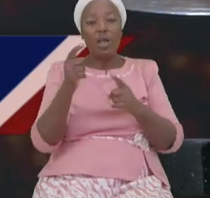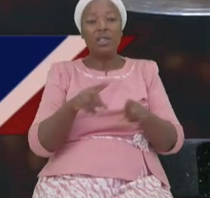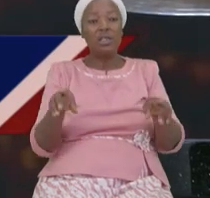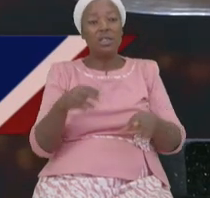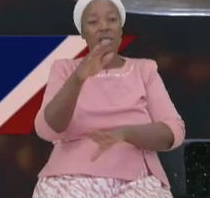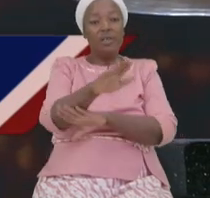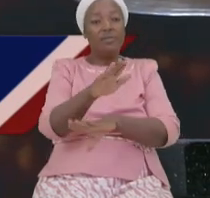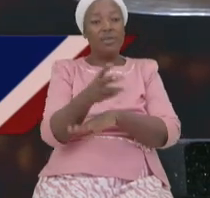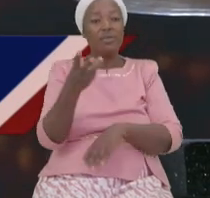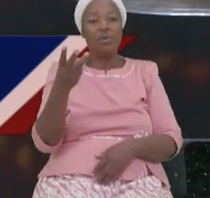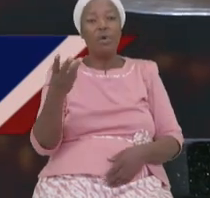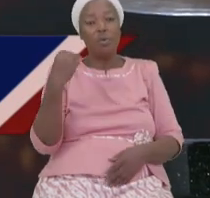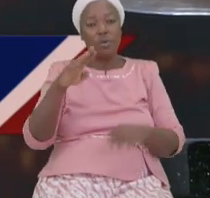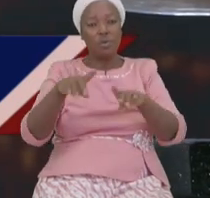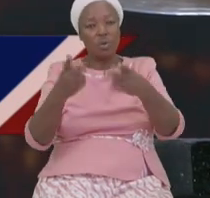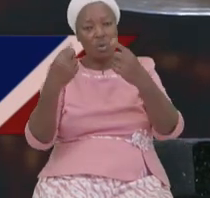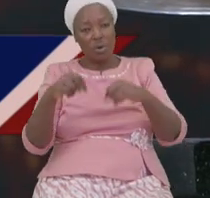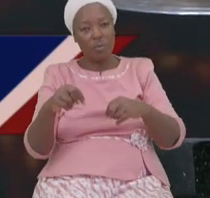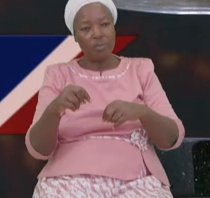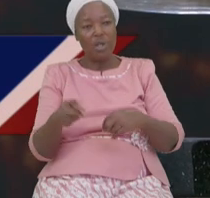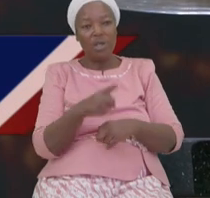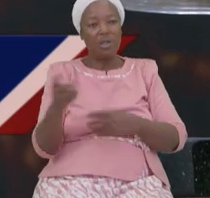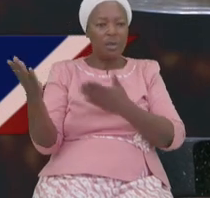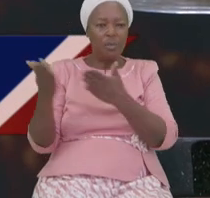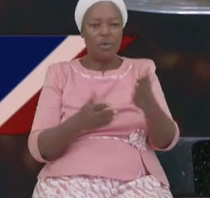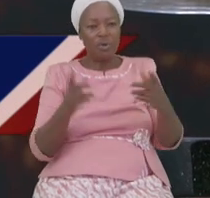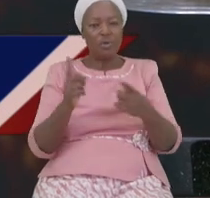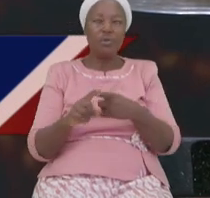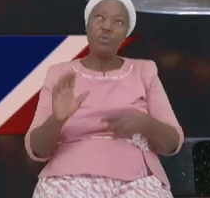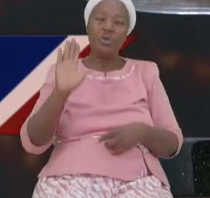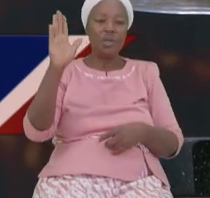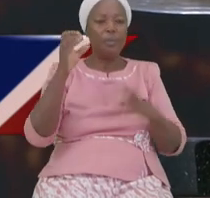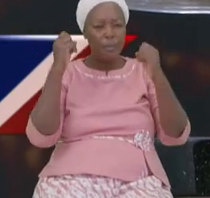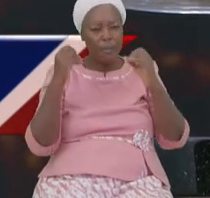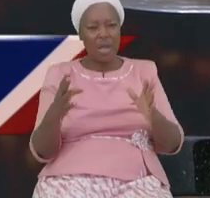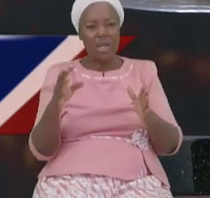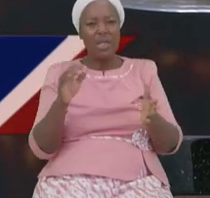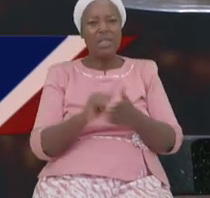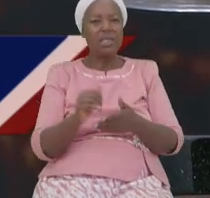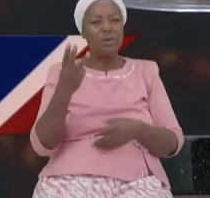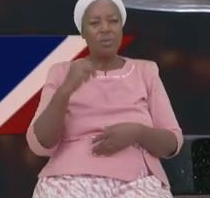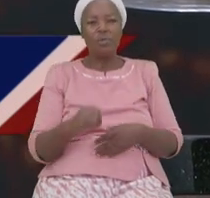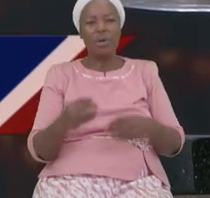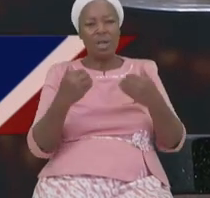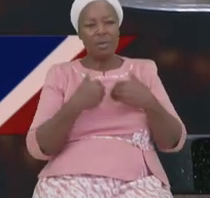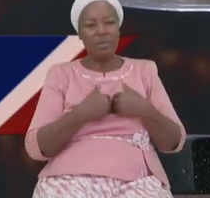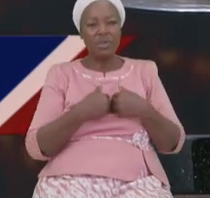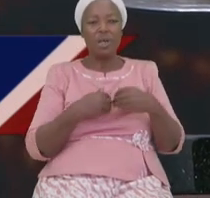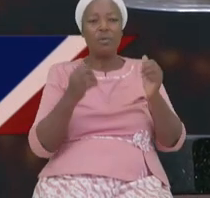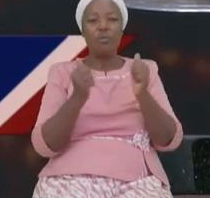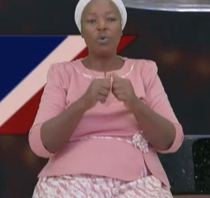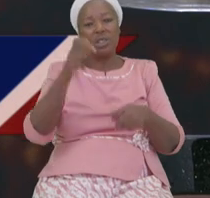was come, they brought unto him many that were possessed